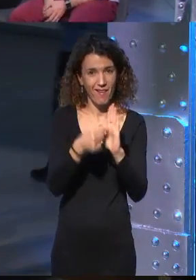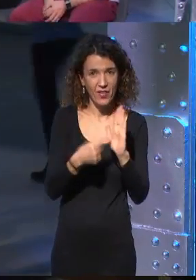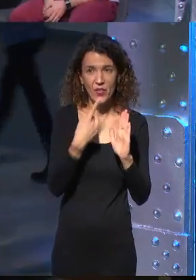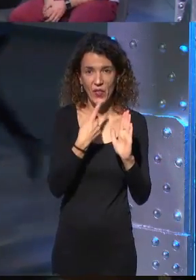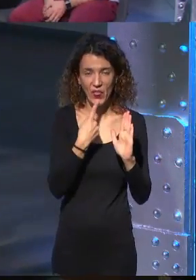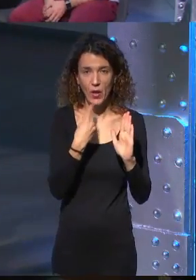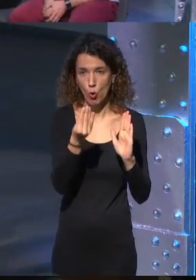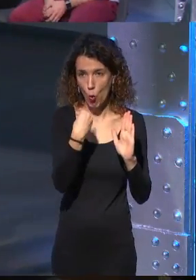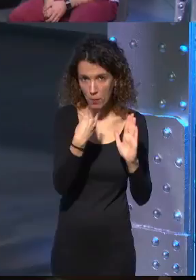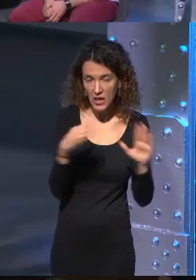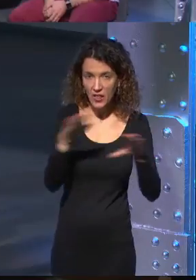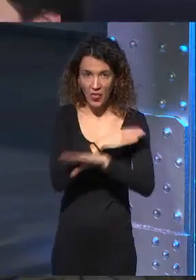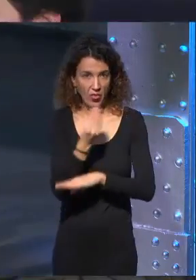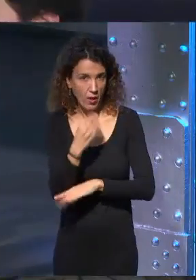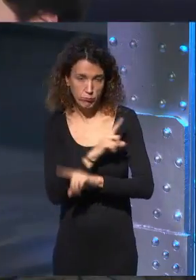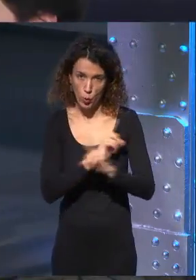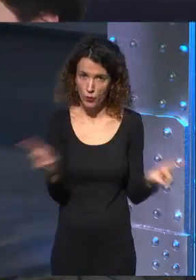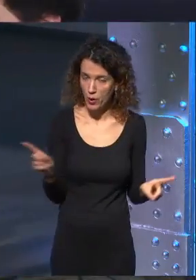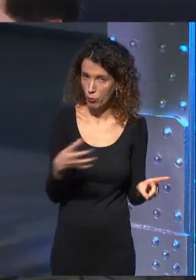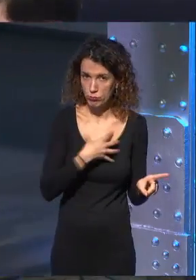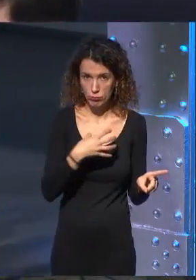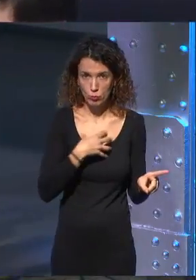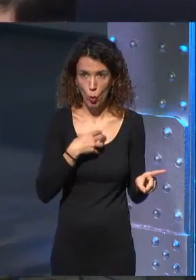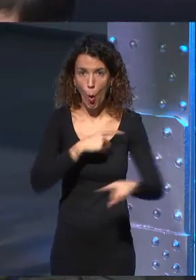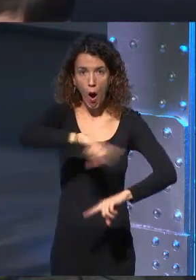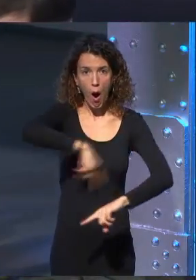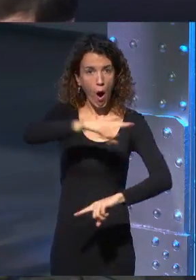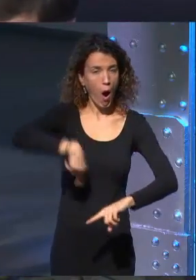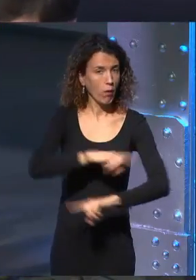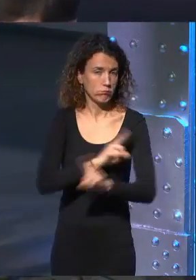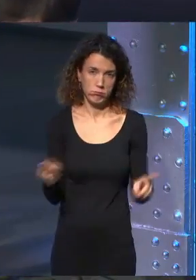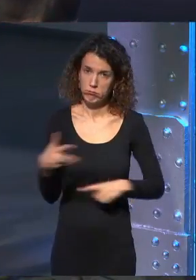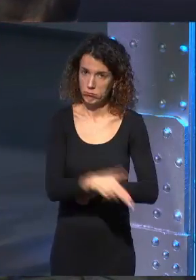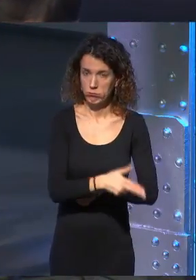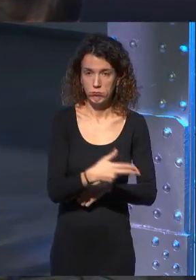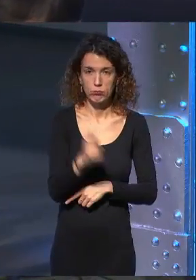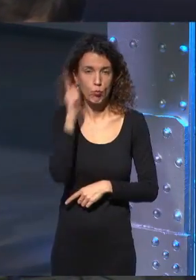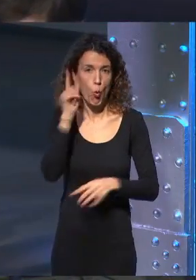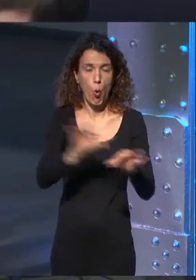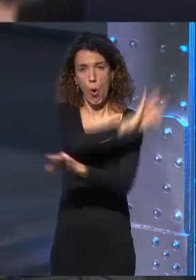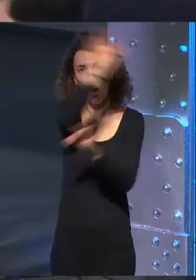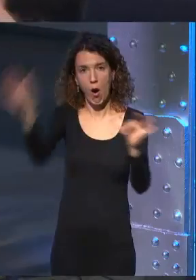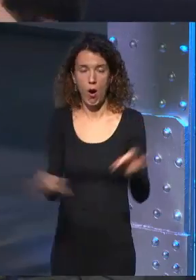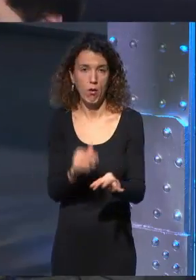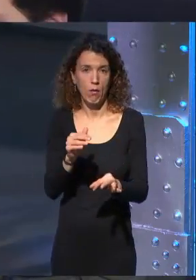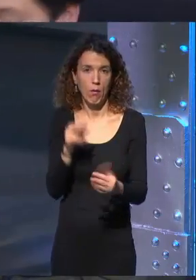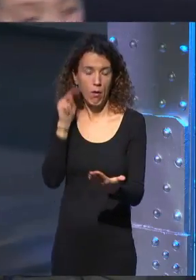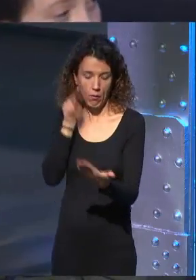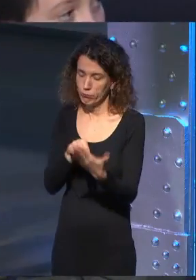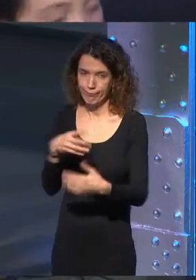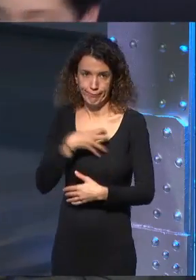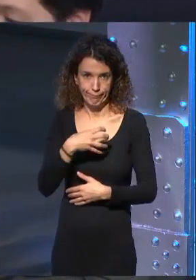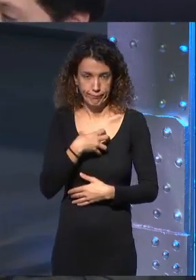they forbid me to use it at lunch or at dinners, or to use it for very